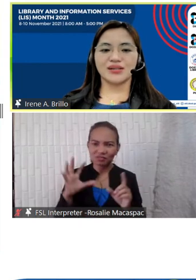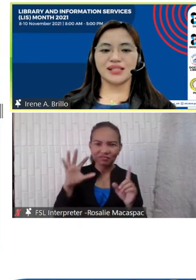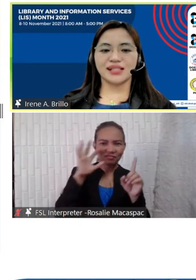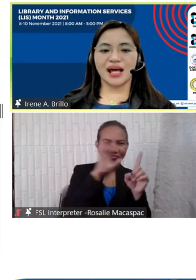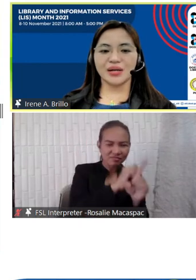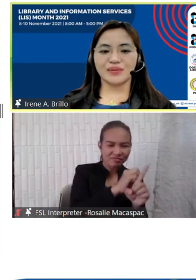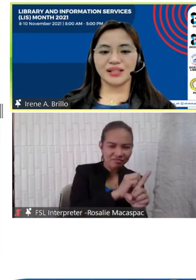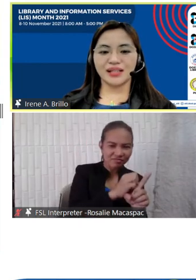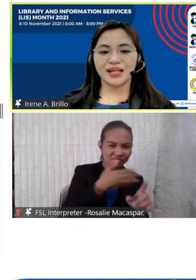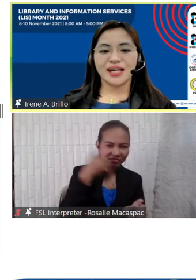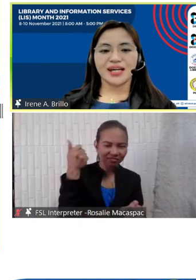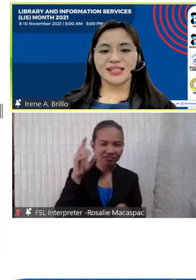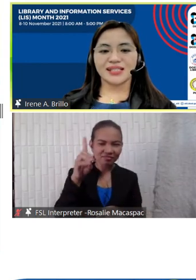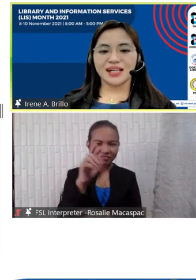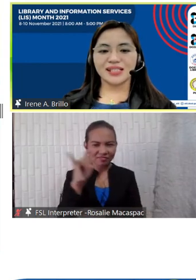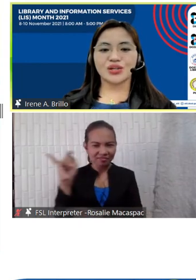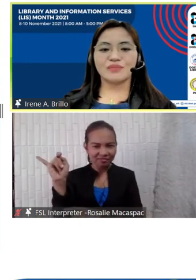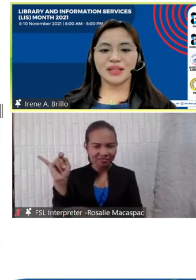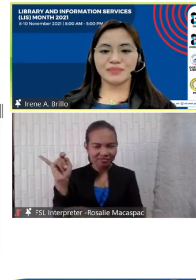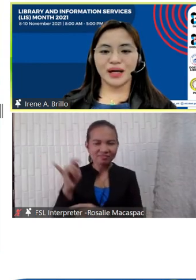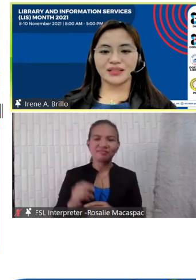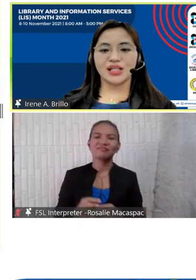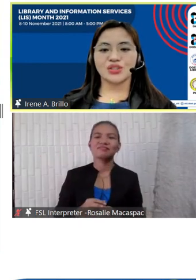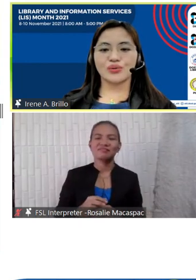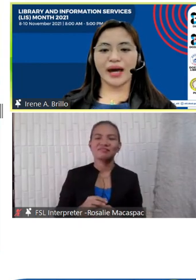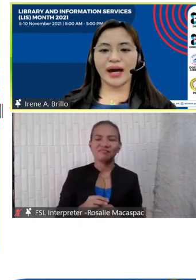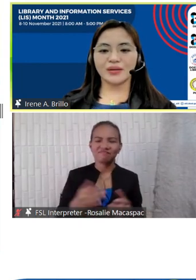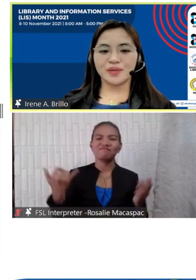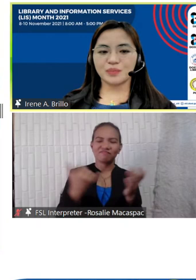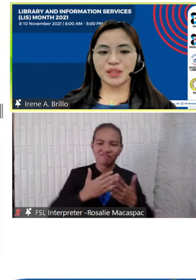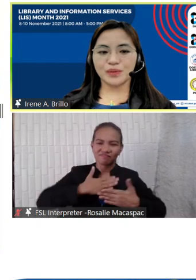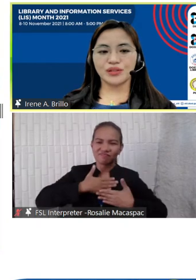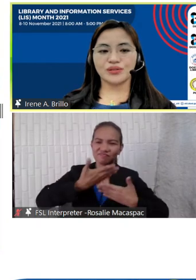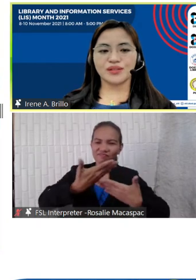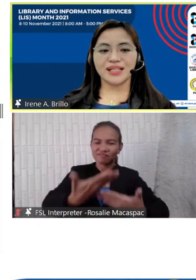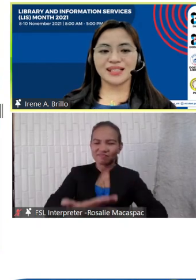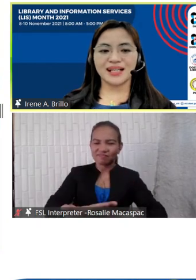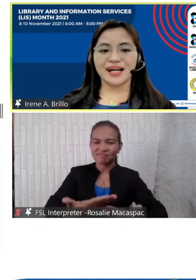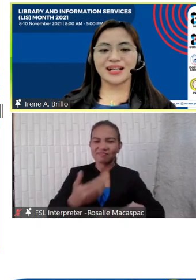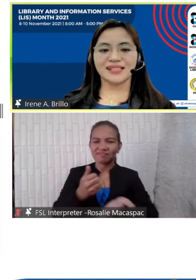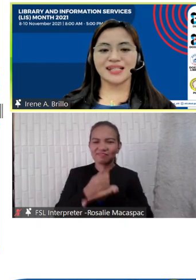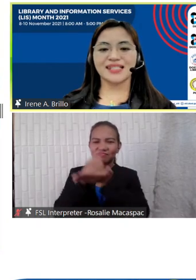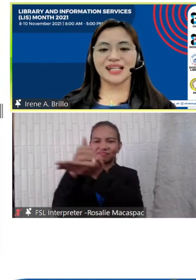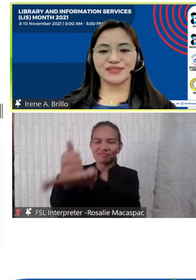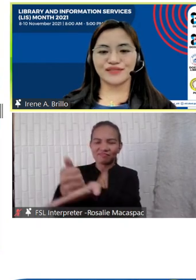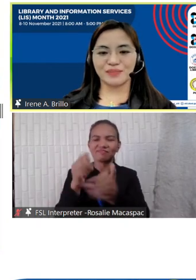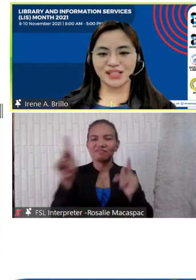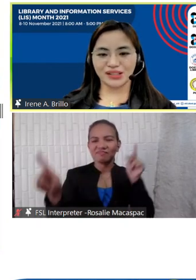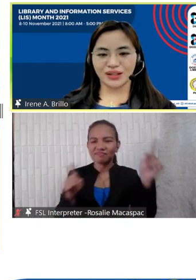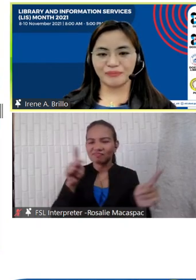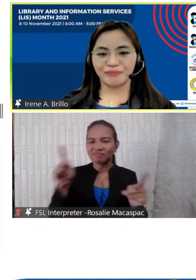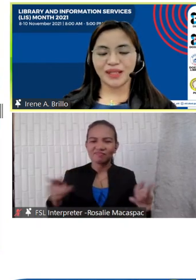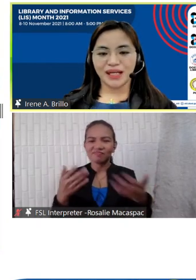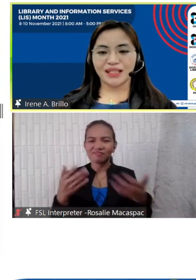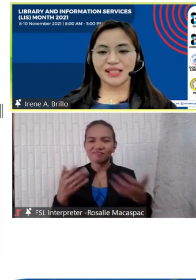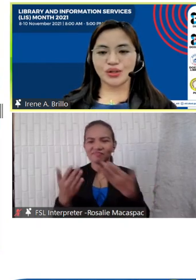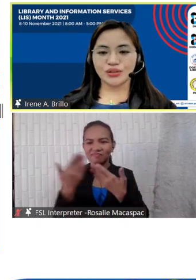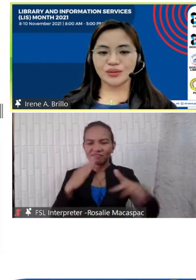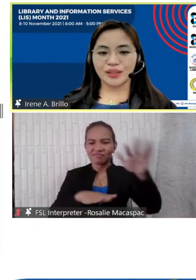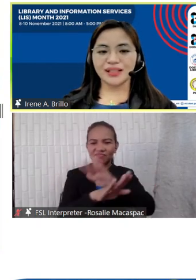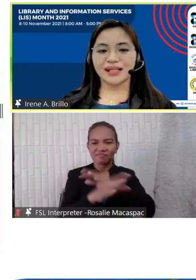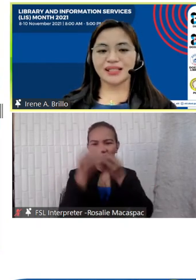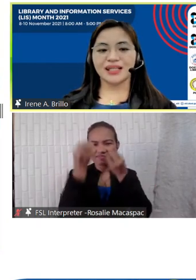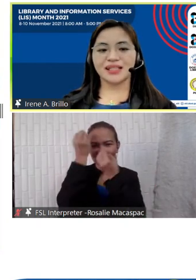about the DOST library is its commitment to help the people to easily access information. It